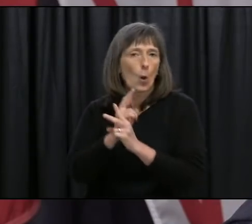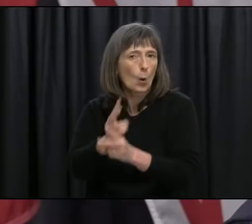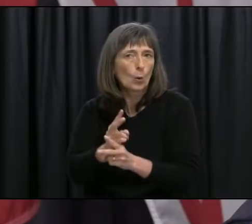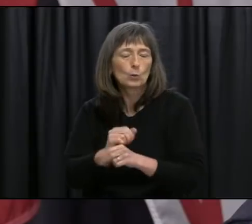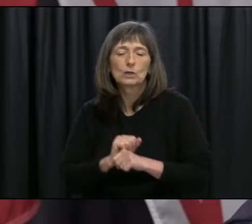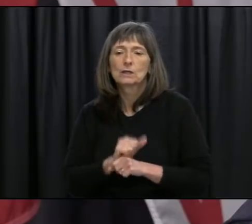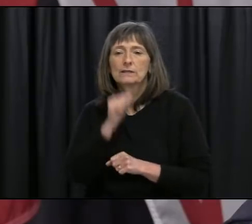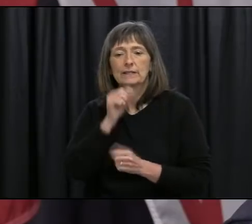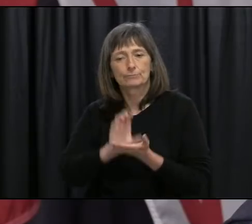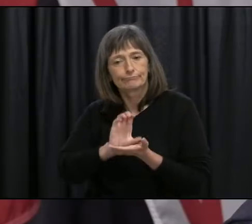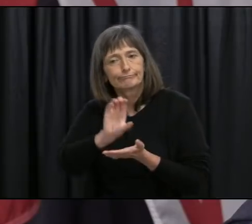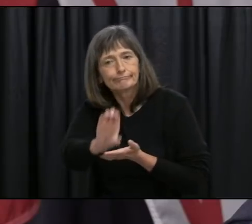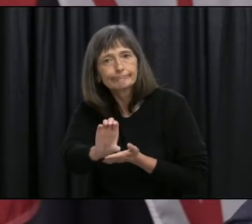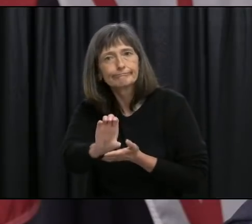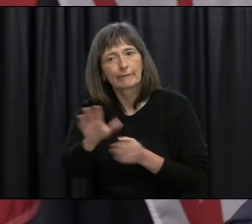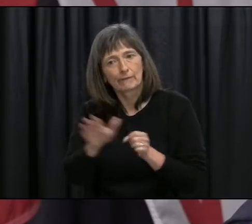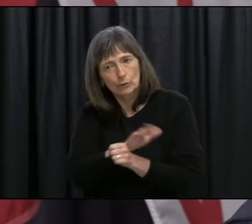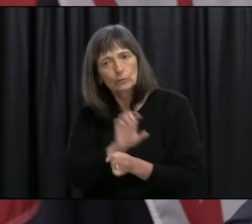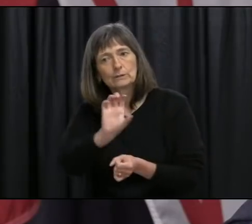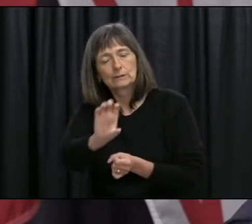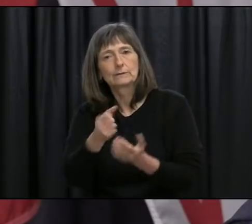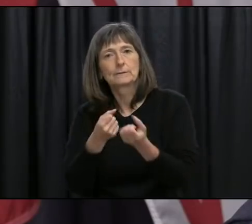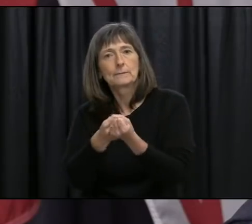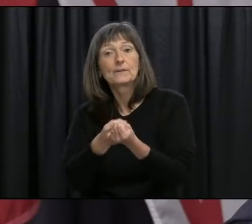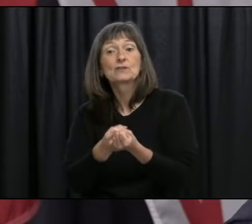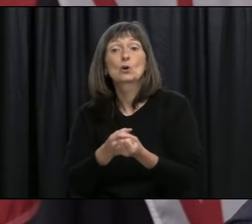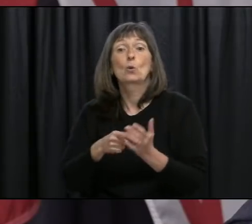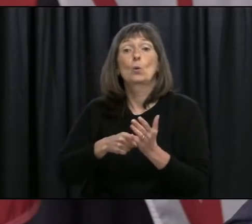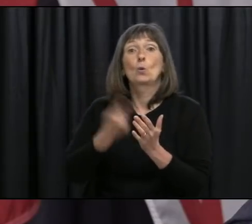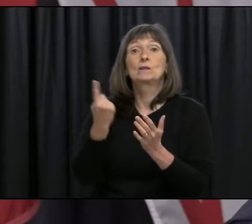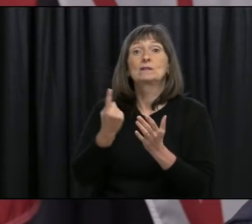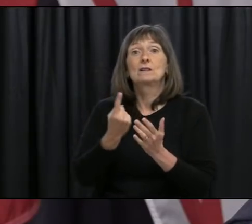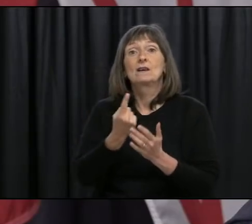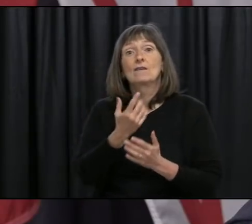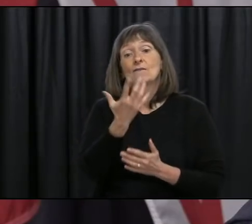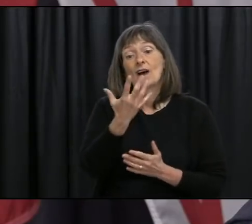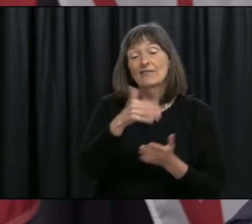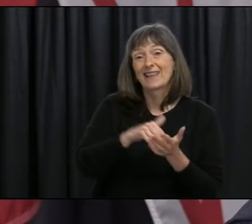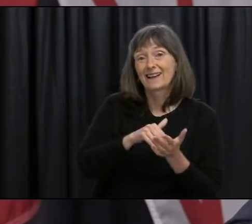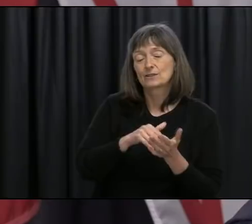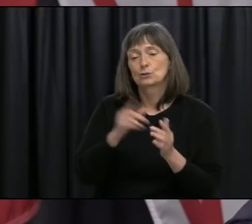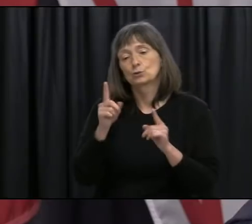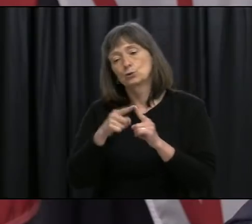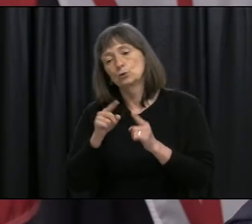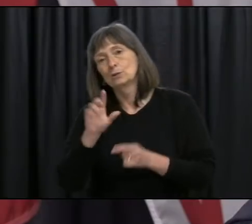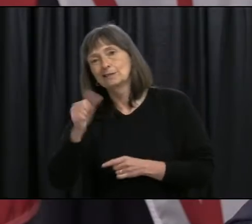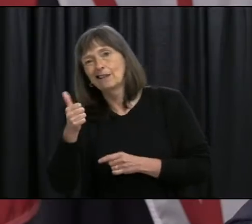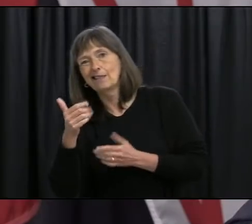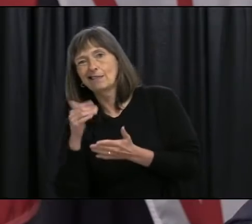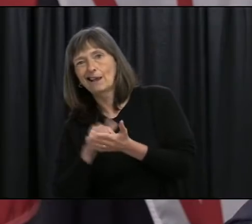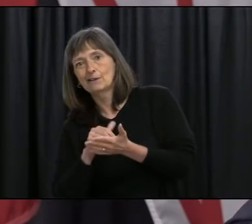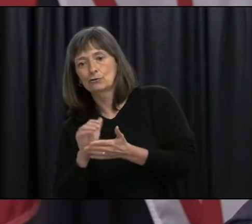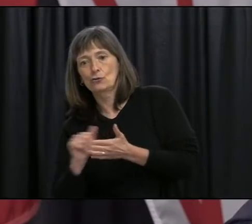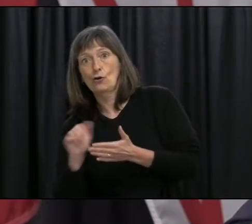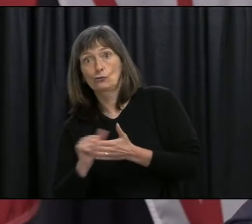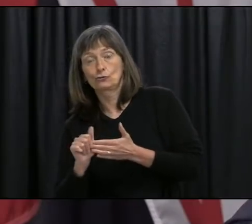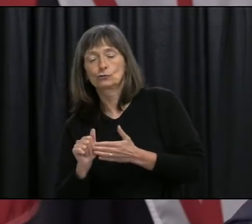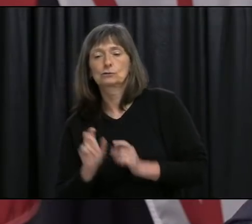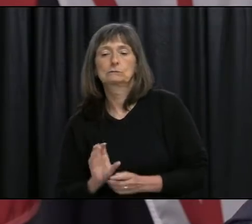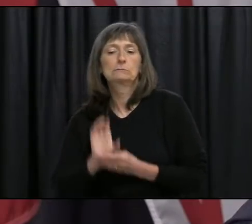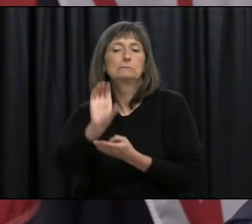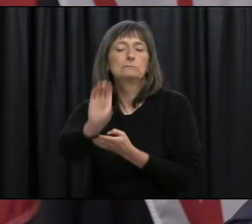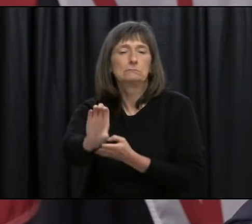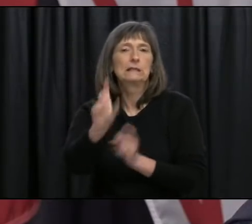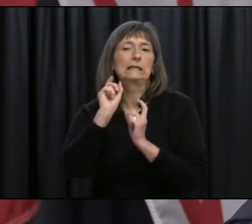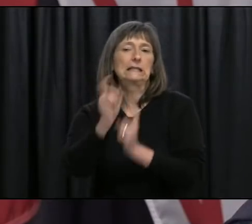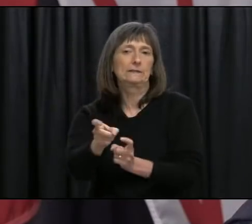there's a one-time contribution of $5,000 and $10,000, depending on the size and your revenue in the past. So